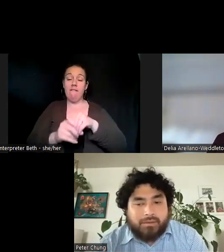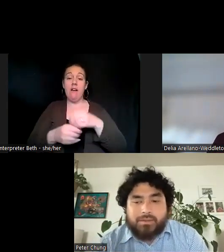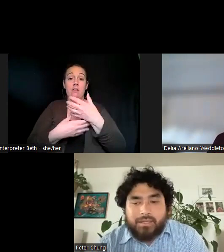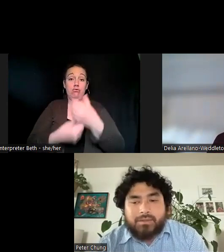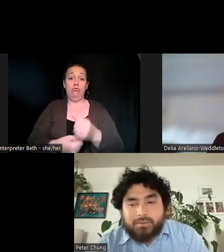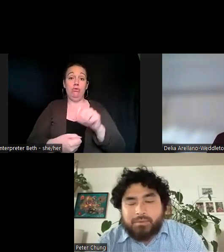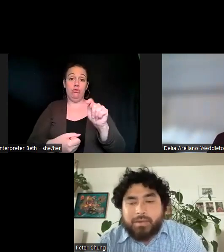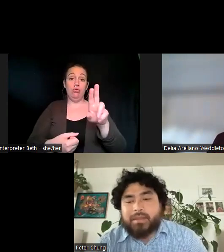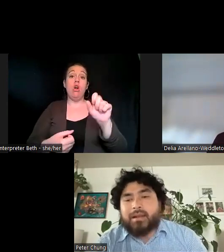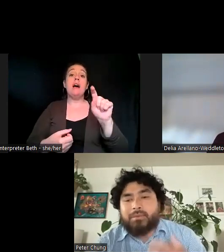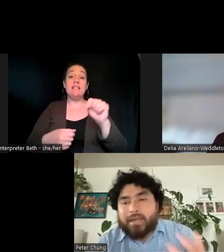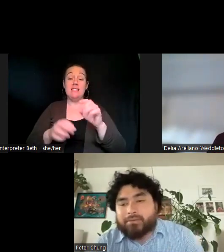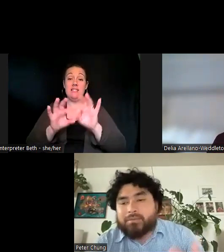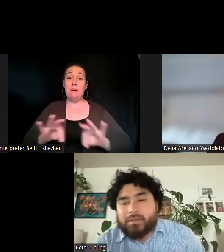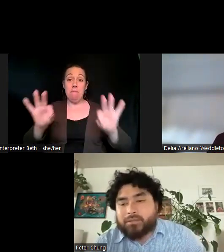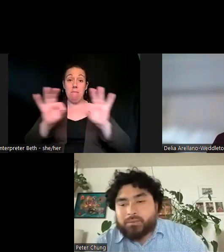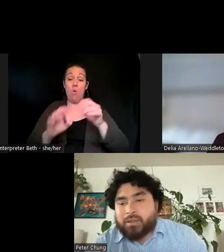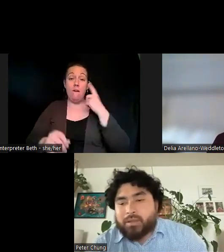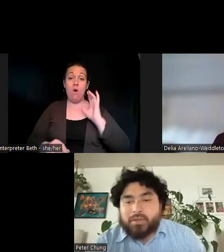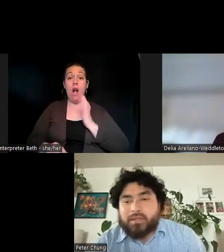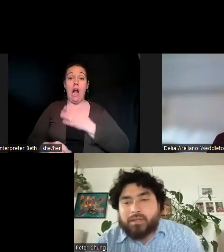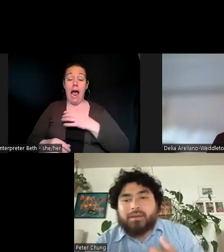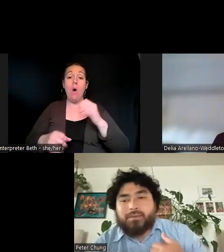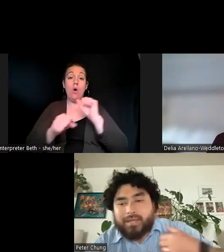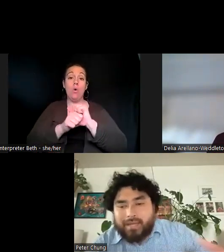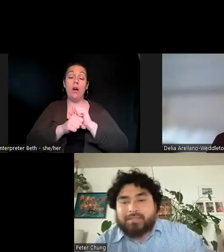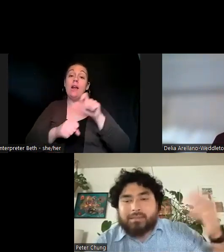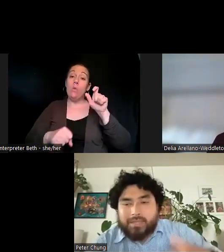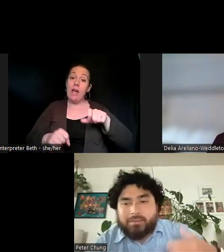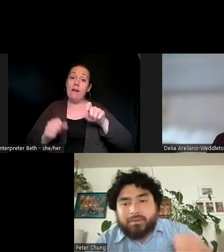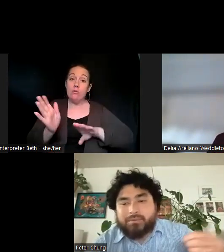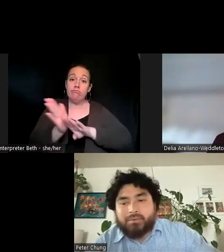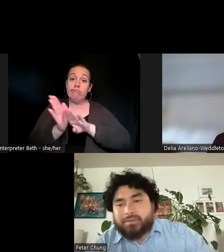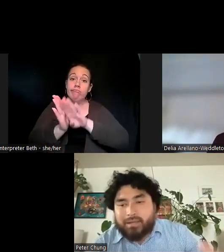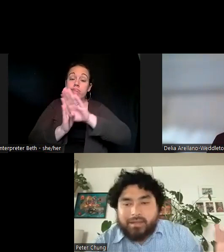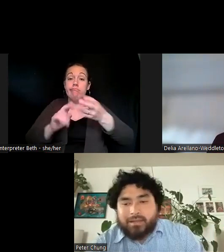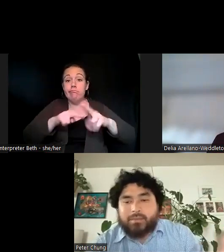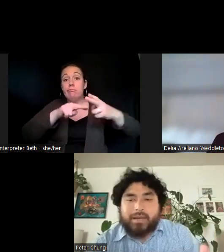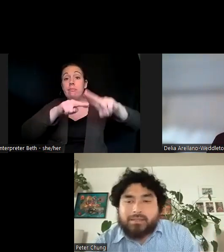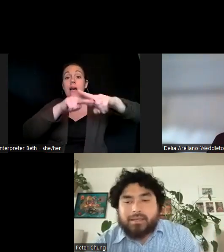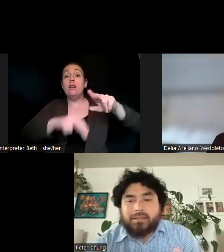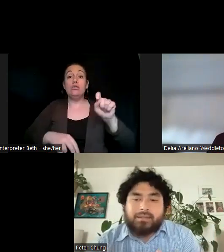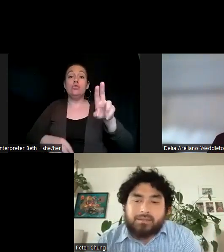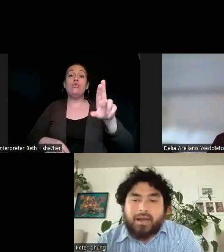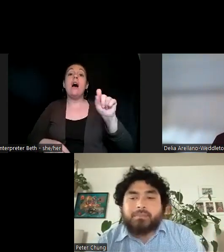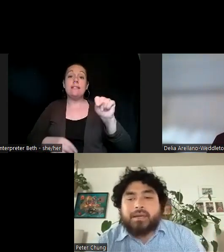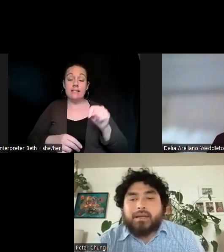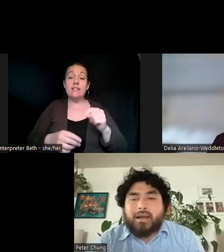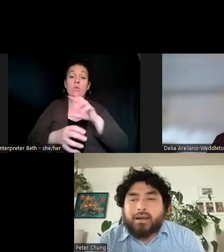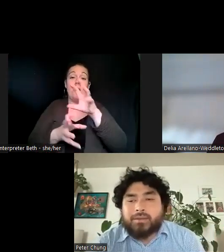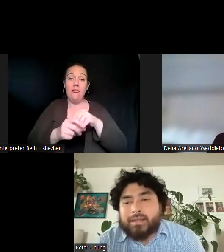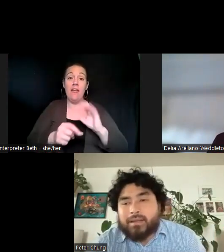we also need to remember that, we have to build trust with our community. We can't just keep saying, well, we've done X, Y, and Z and